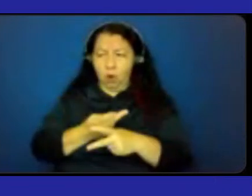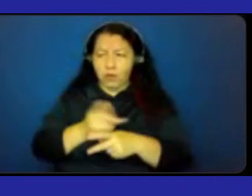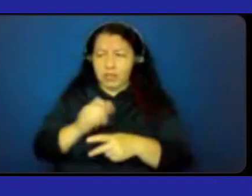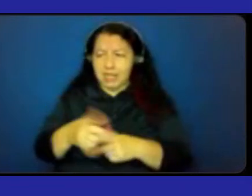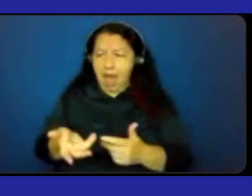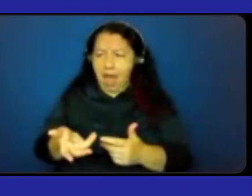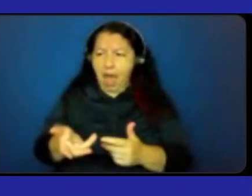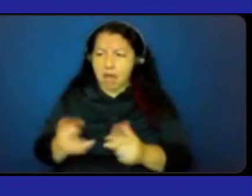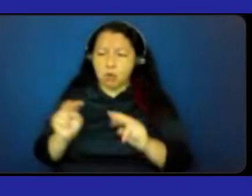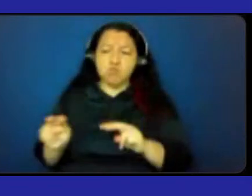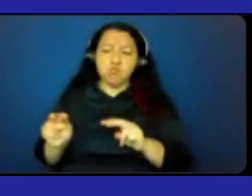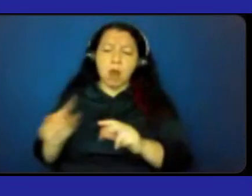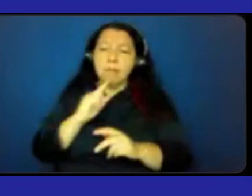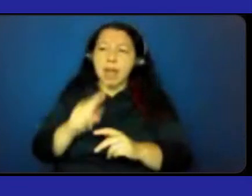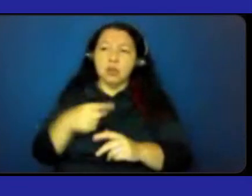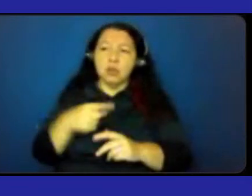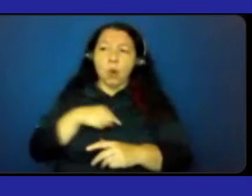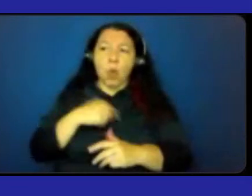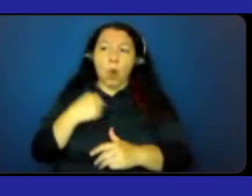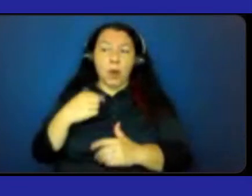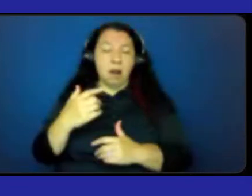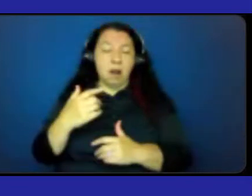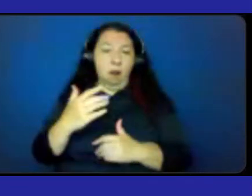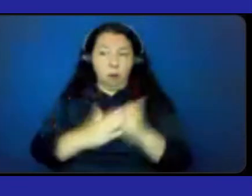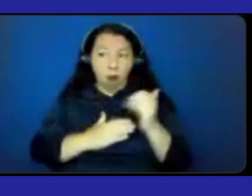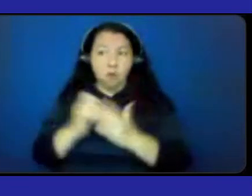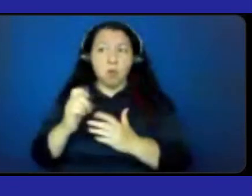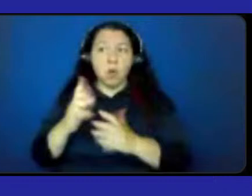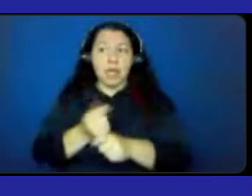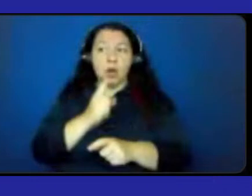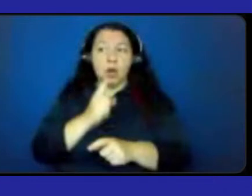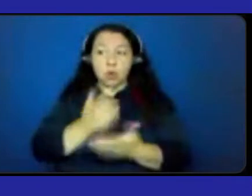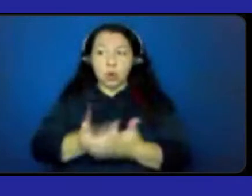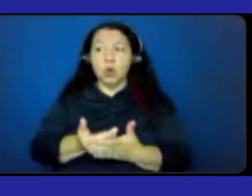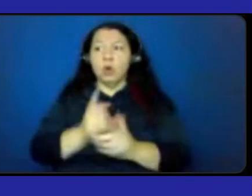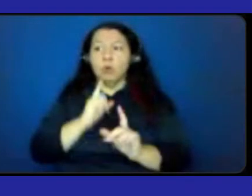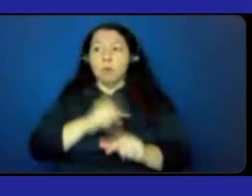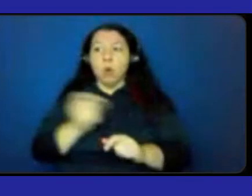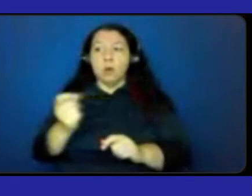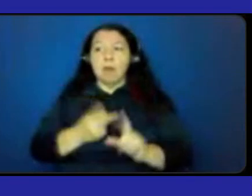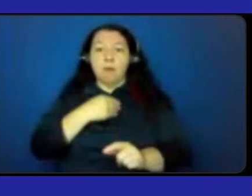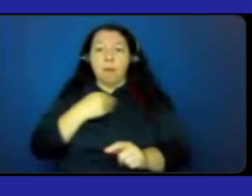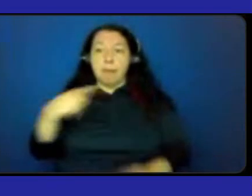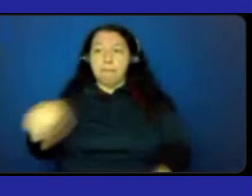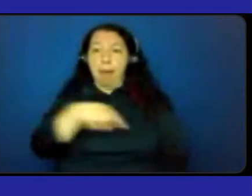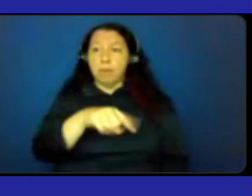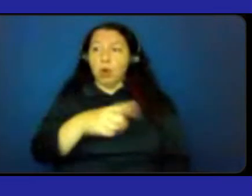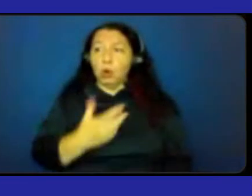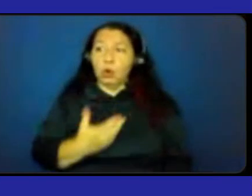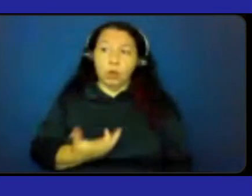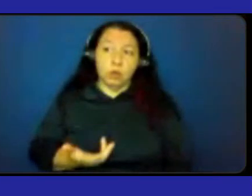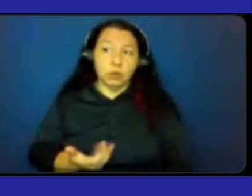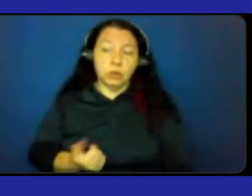and making certain that we're comfortable, that we're getting really good reports back from members and so on.